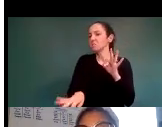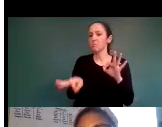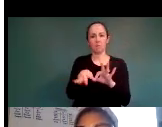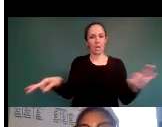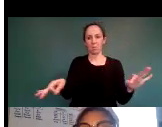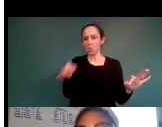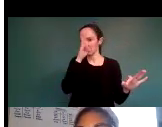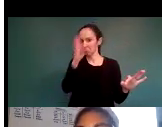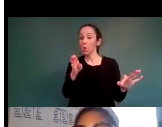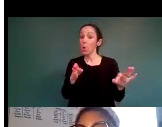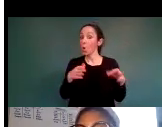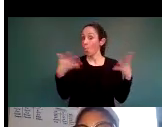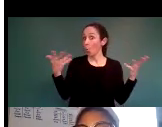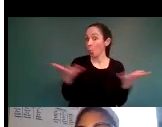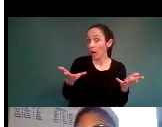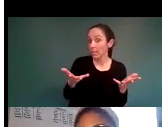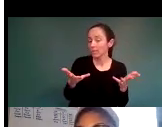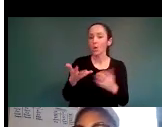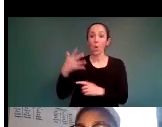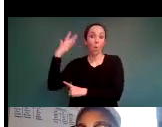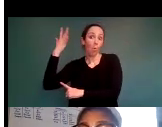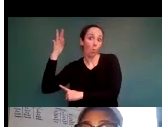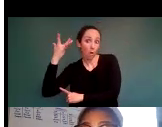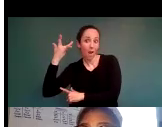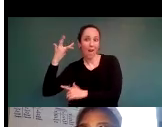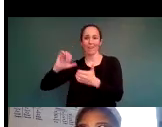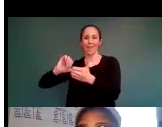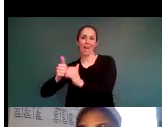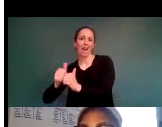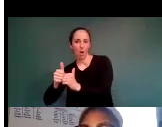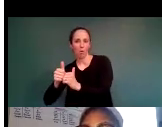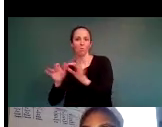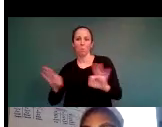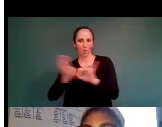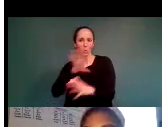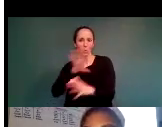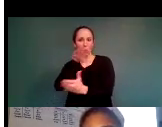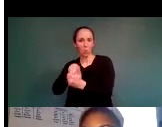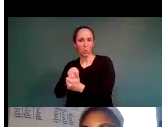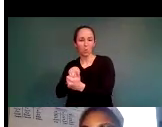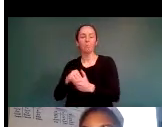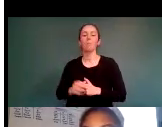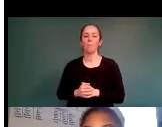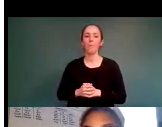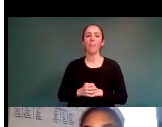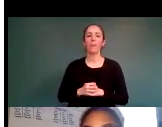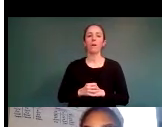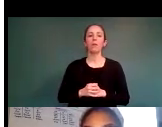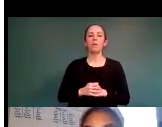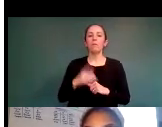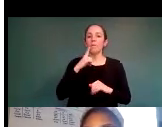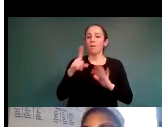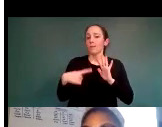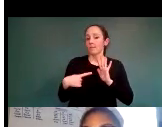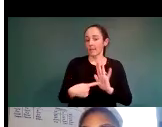the why, and the how of public health challenges and policy solutions. And so one simple recipe that we like to use